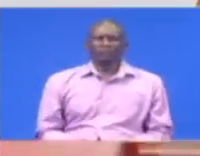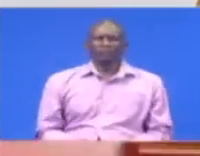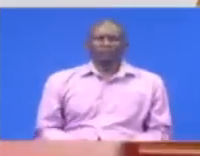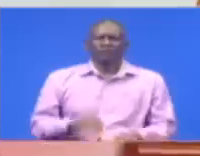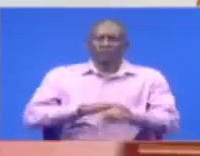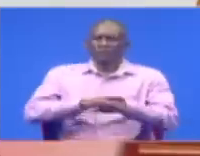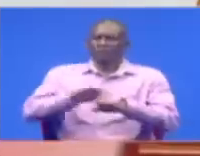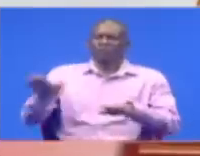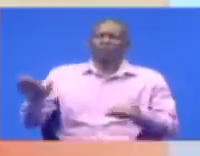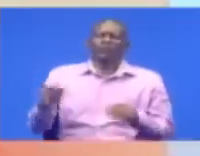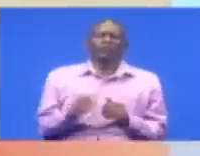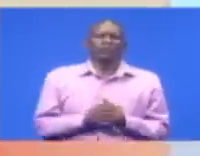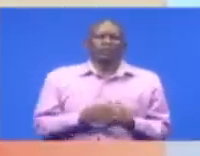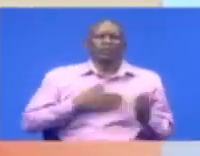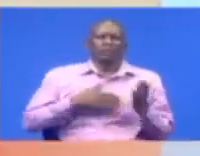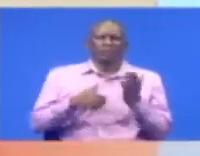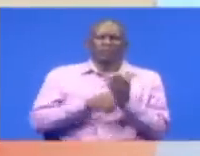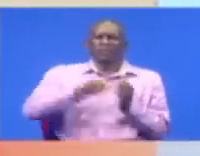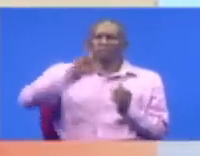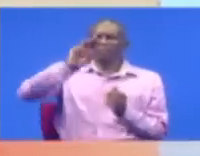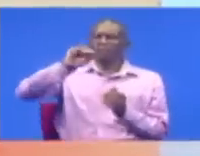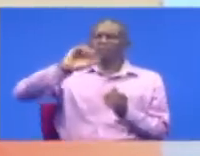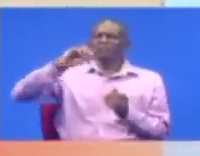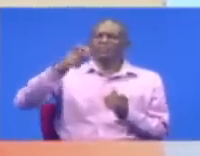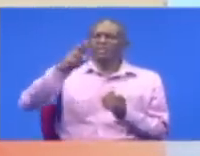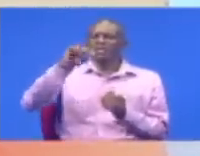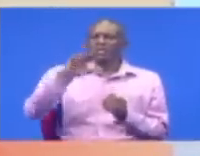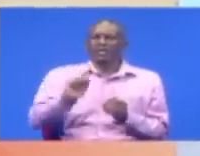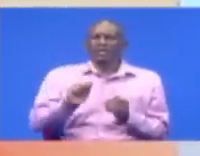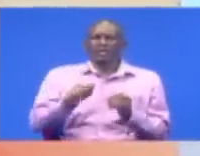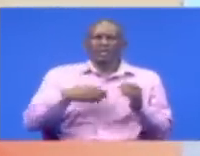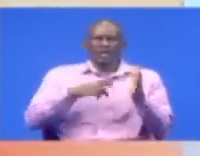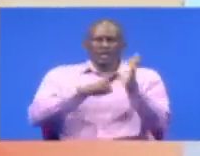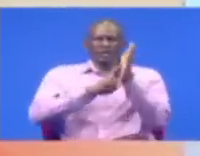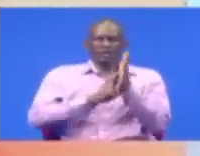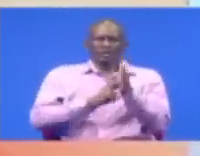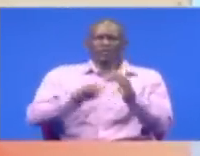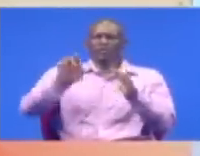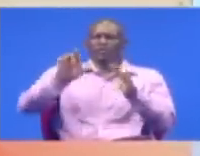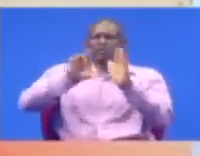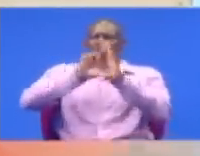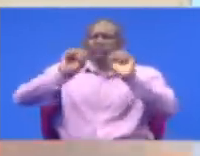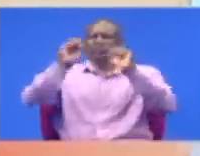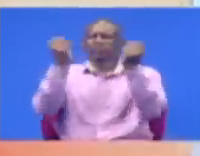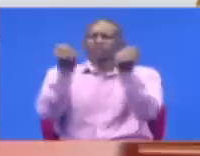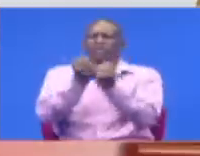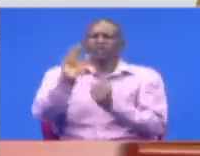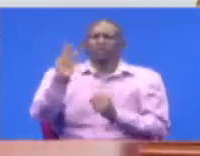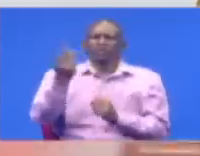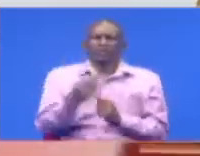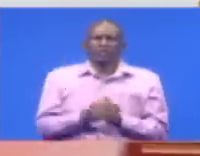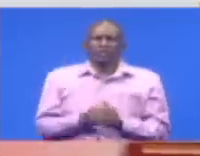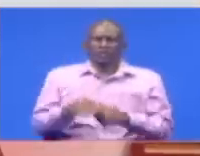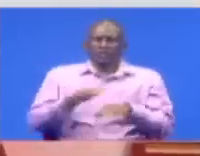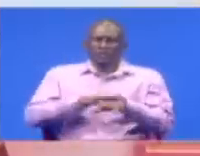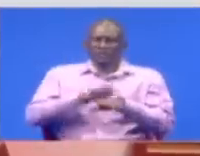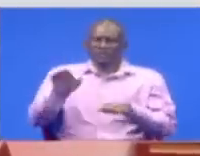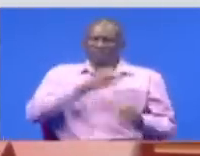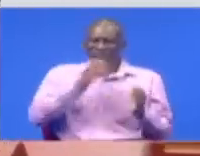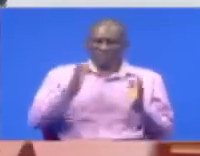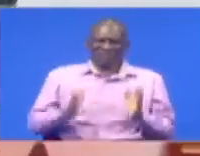Good morning, Senior Counsel. My name is Machari Anjero. I represent the Law Society of Kenya. Good morning,